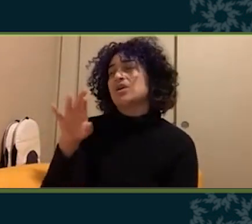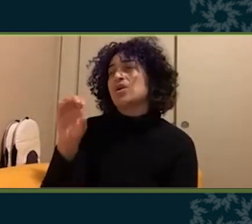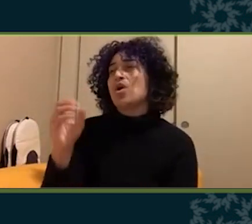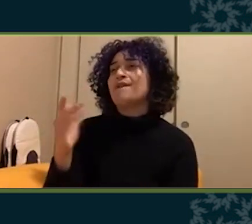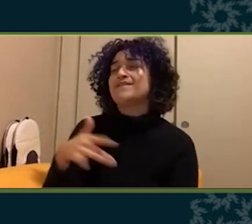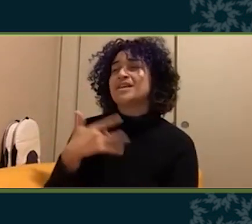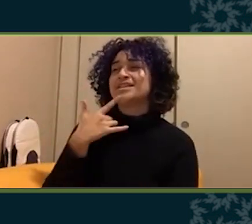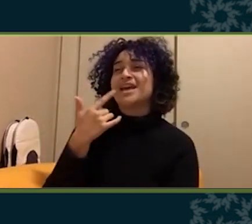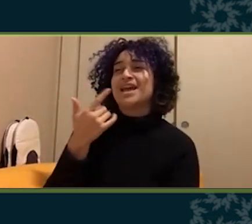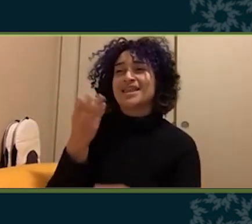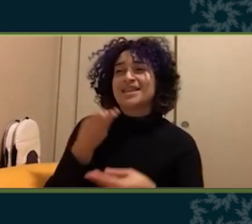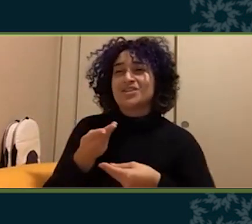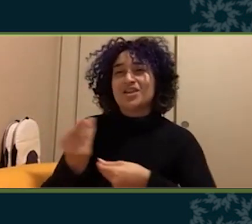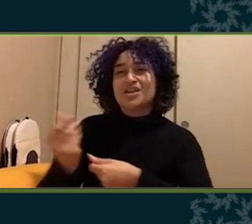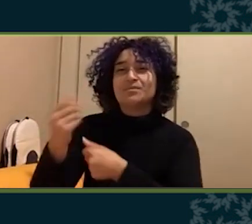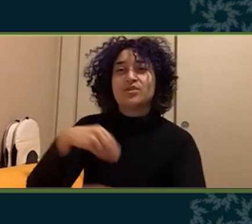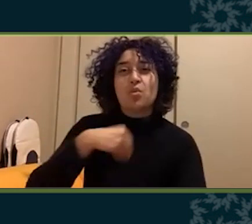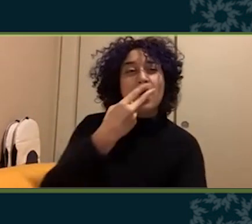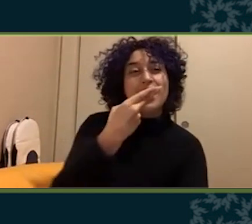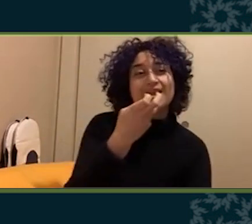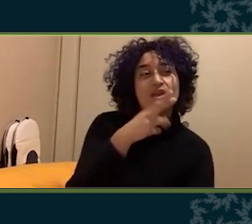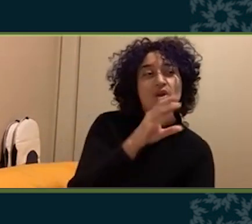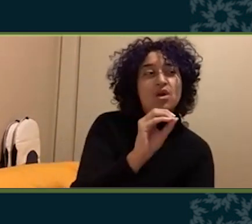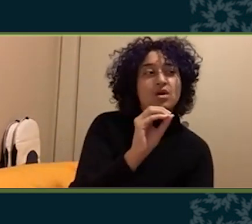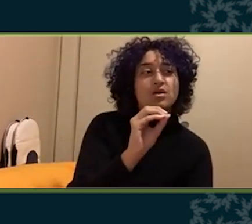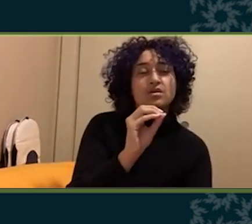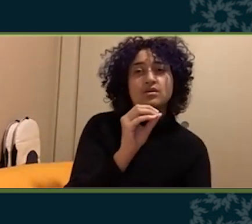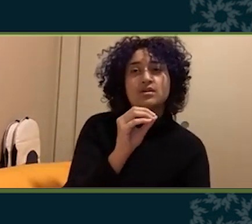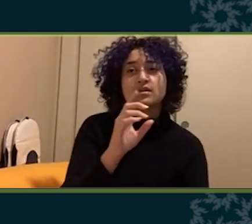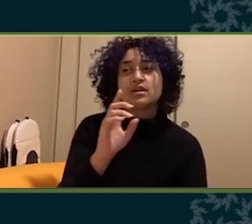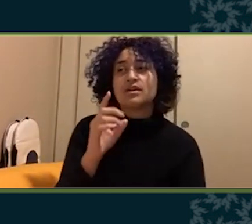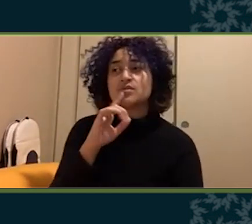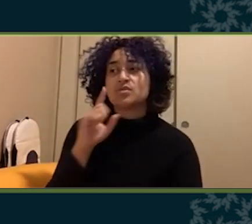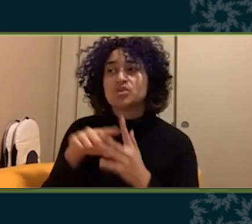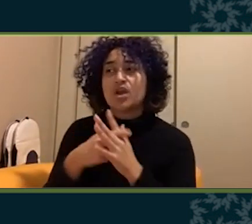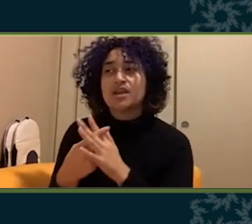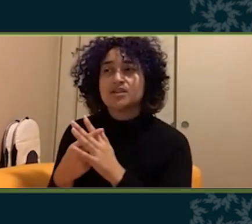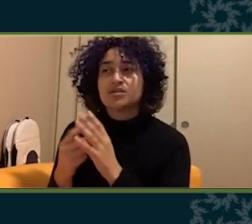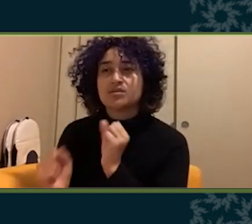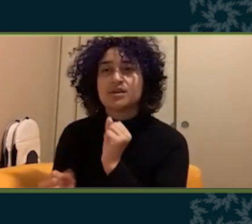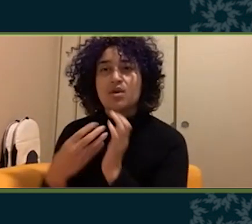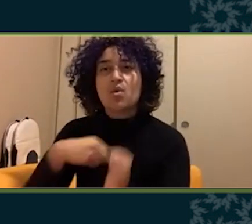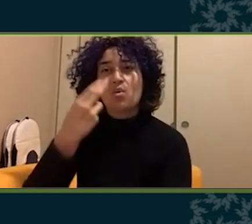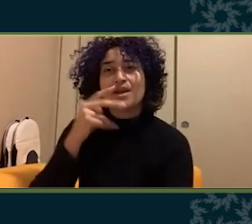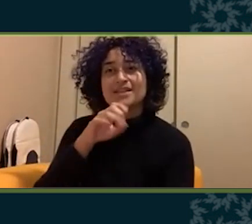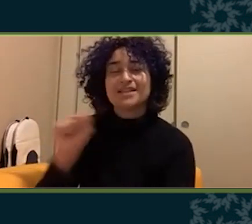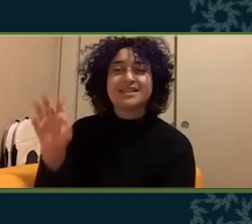like the white heroes narrative as we rectify whiteness in media, right? Where we're like starting to excuse